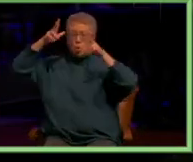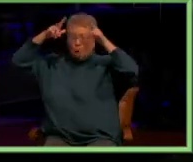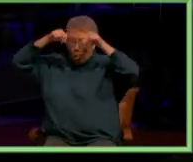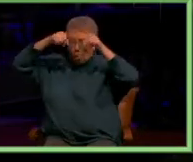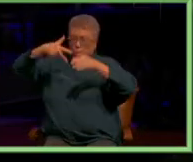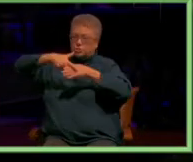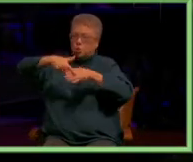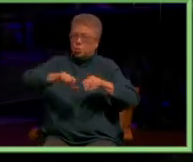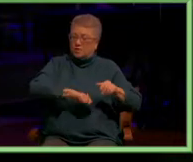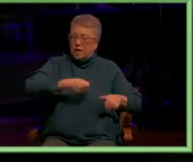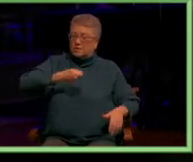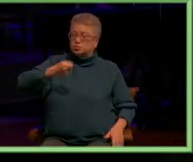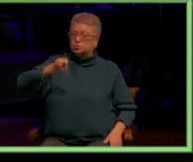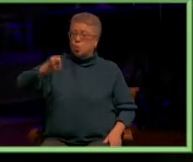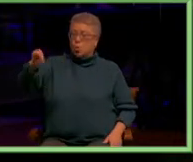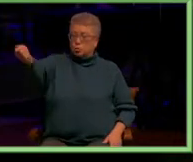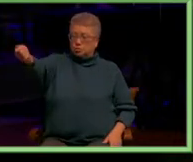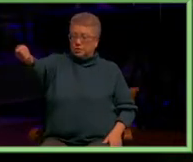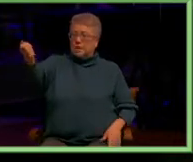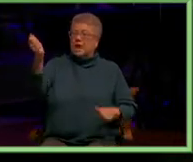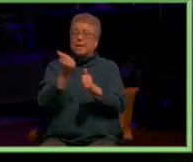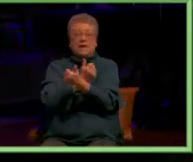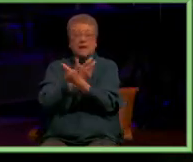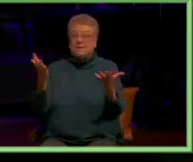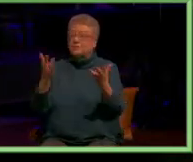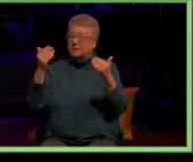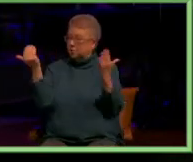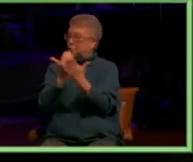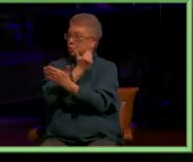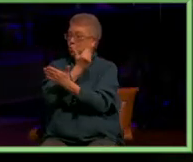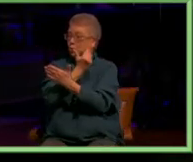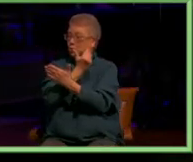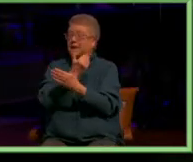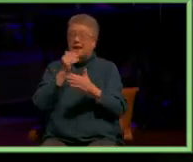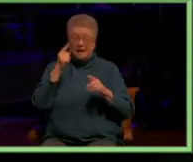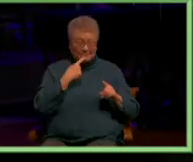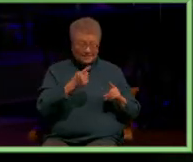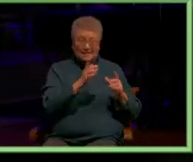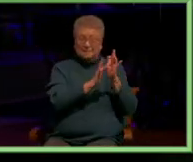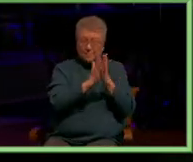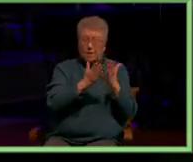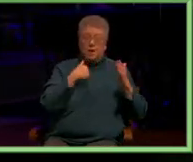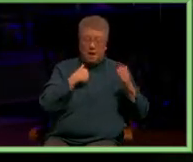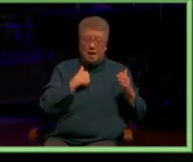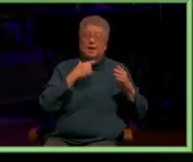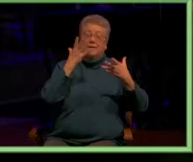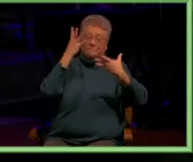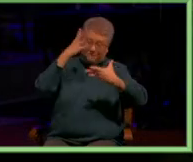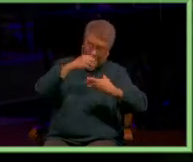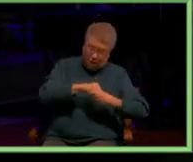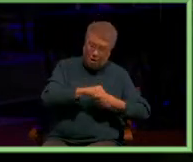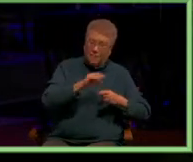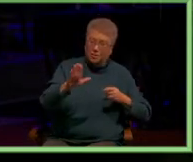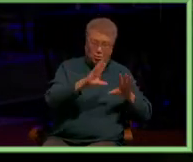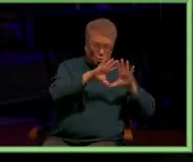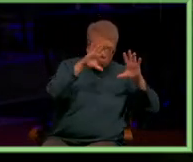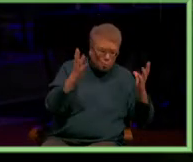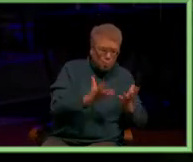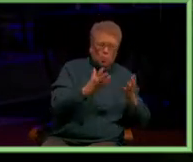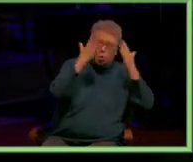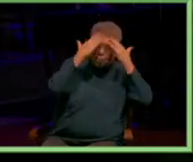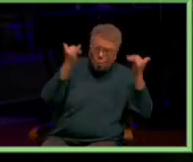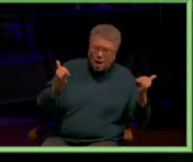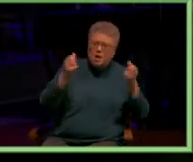and make all things new. Amen. And so he says in the text, I have entered into your world to make